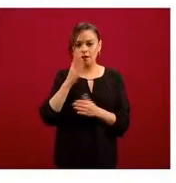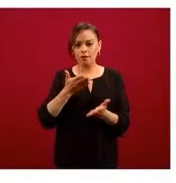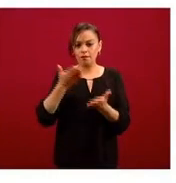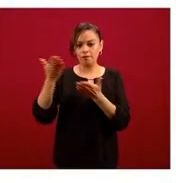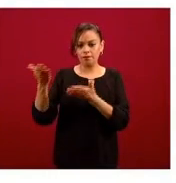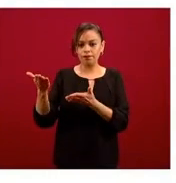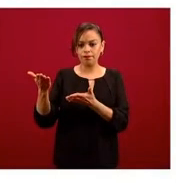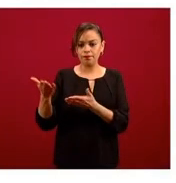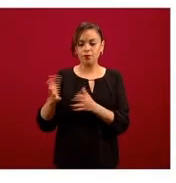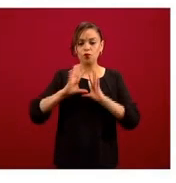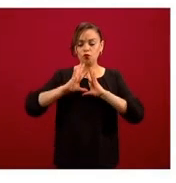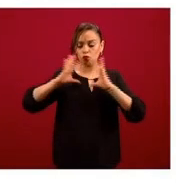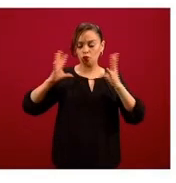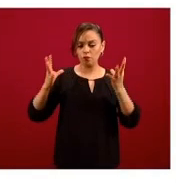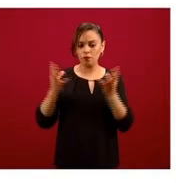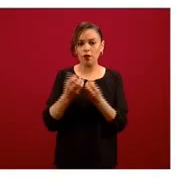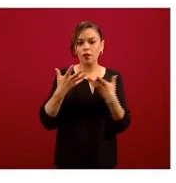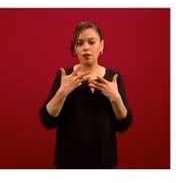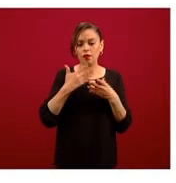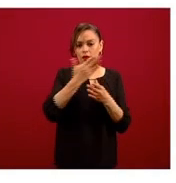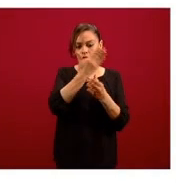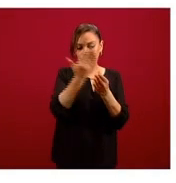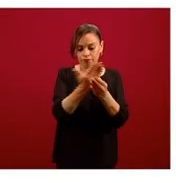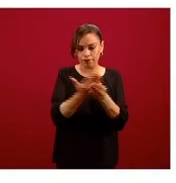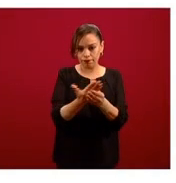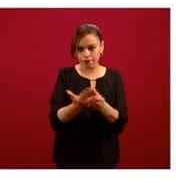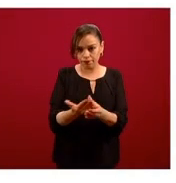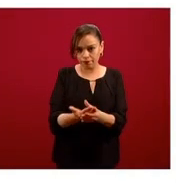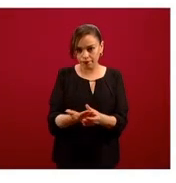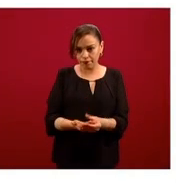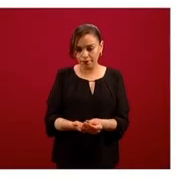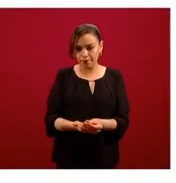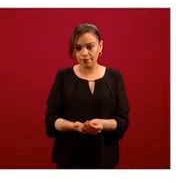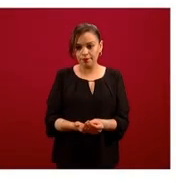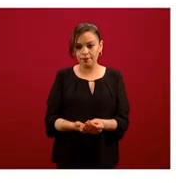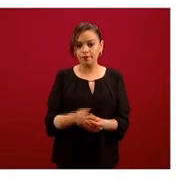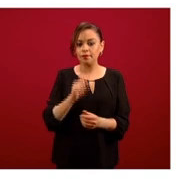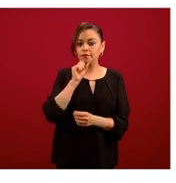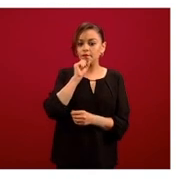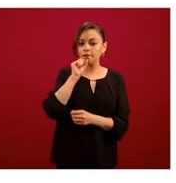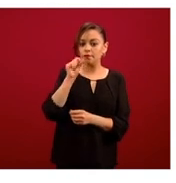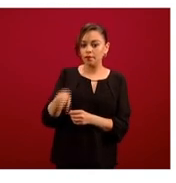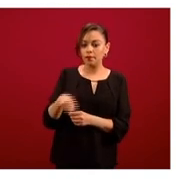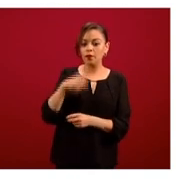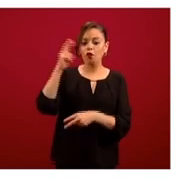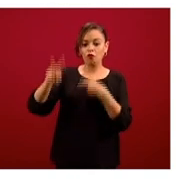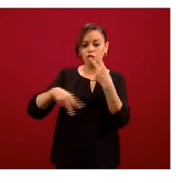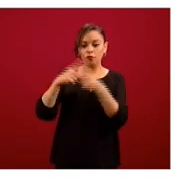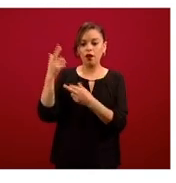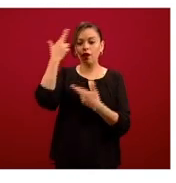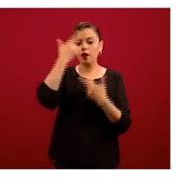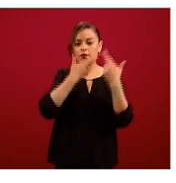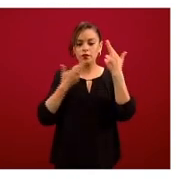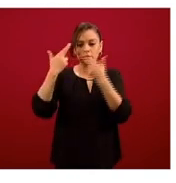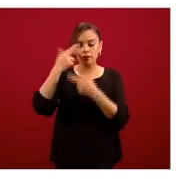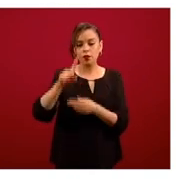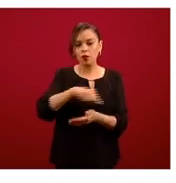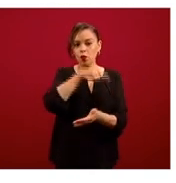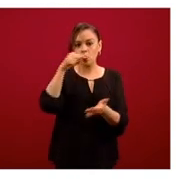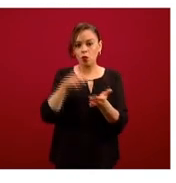You can see that the prototype, yes, it's been tested on human beings, it's been tested on